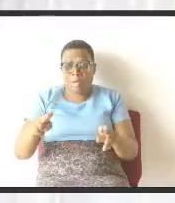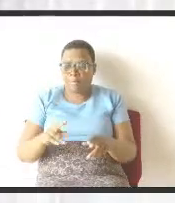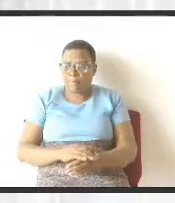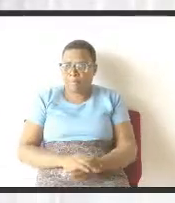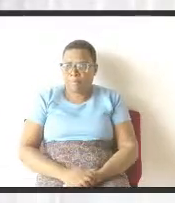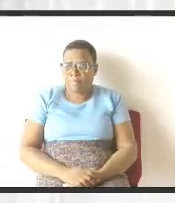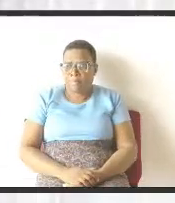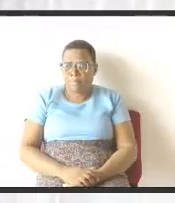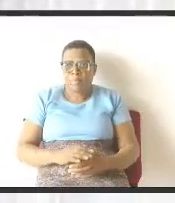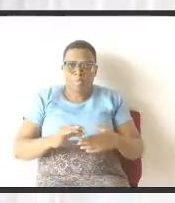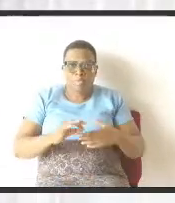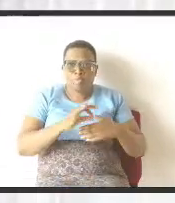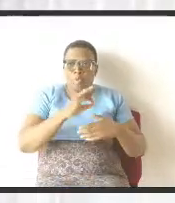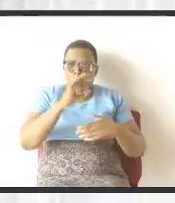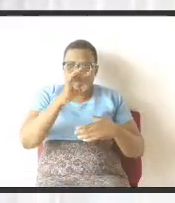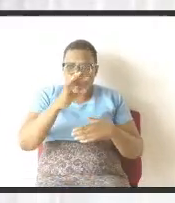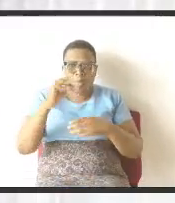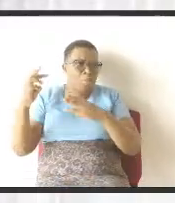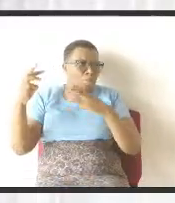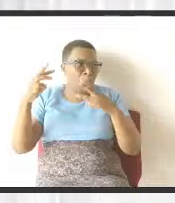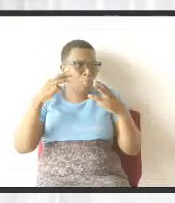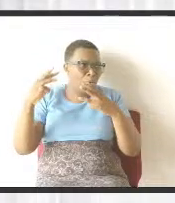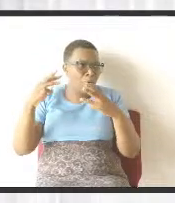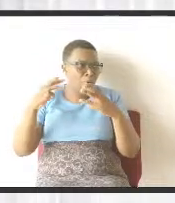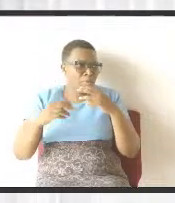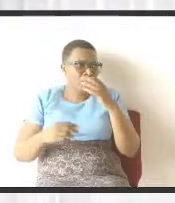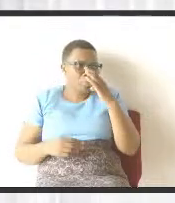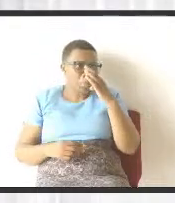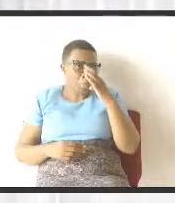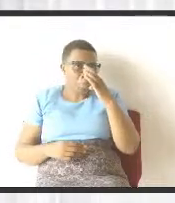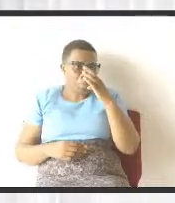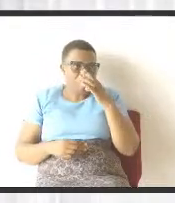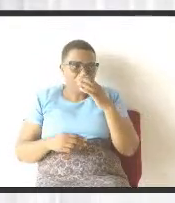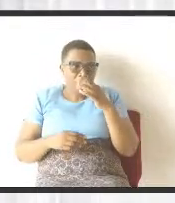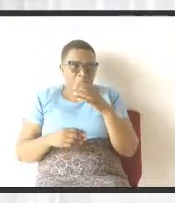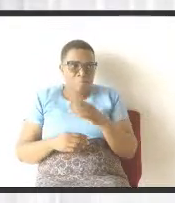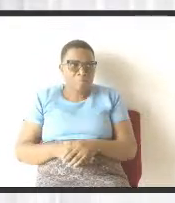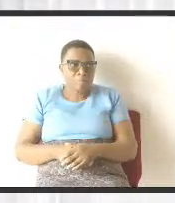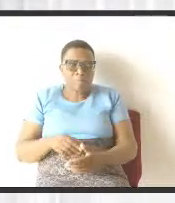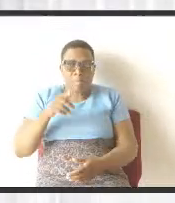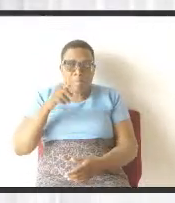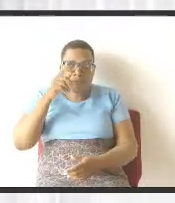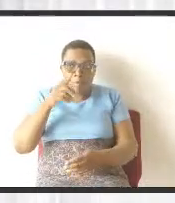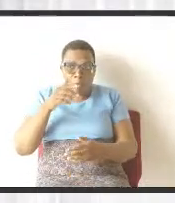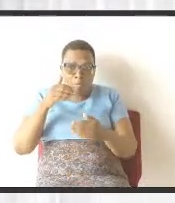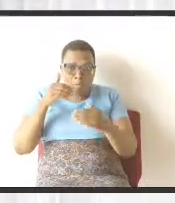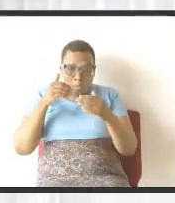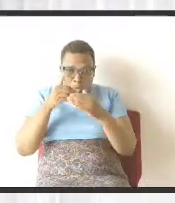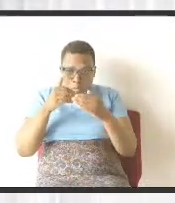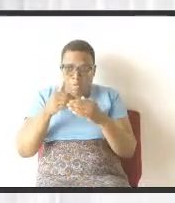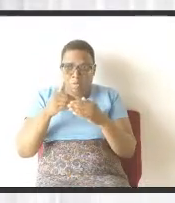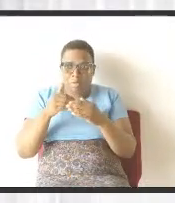You have to pay close attention, because if you don't, you're going to be knocked out by the enemy.